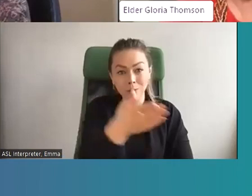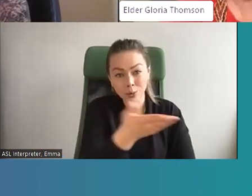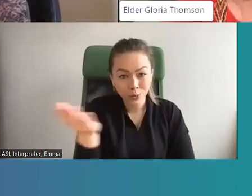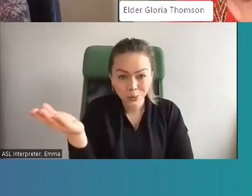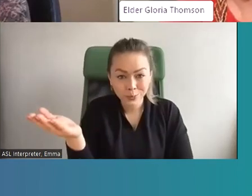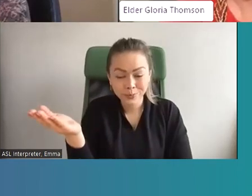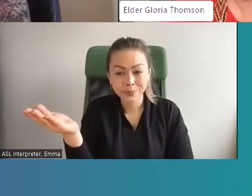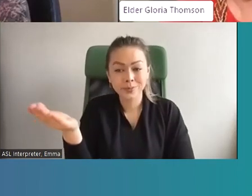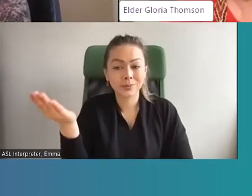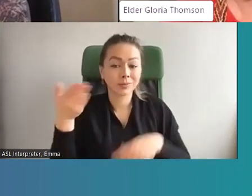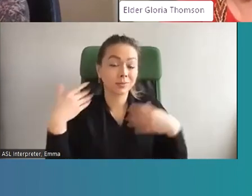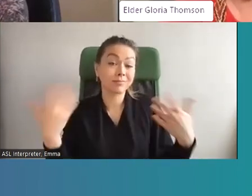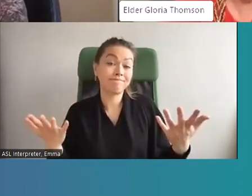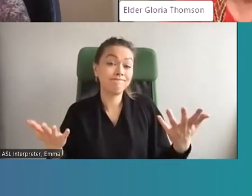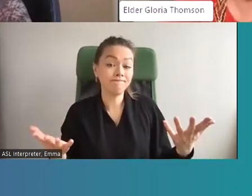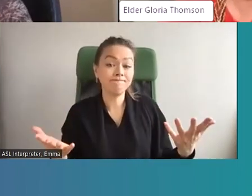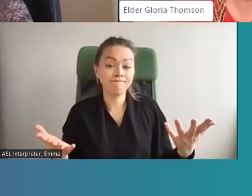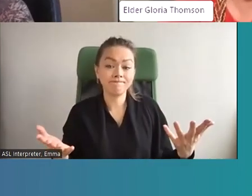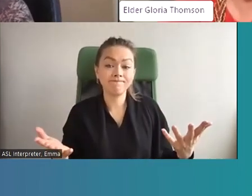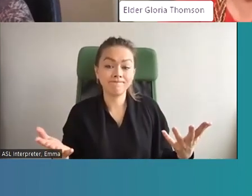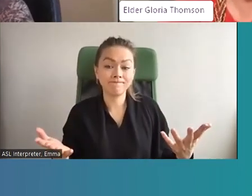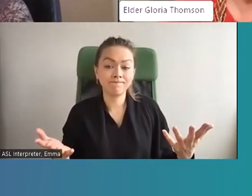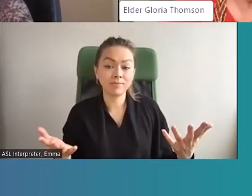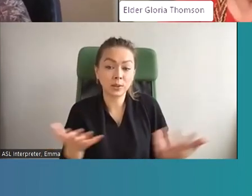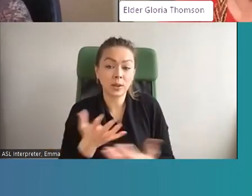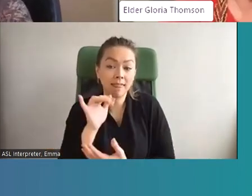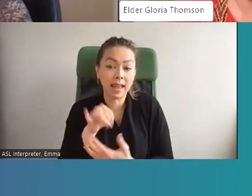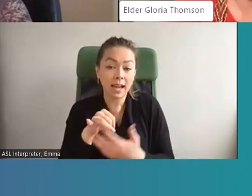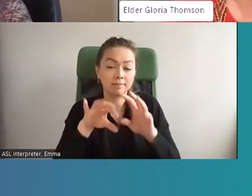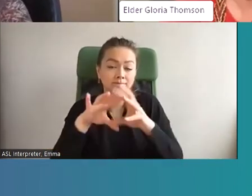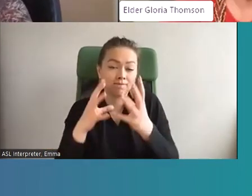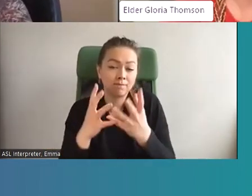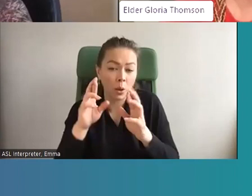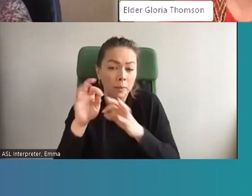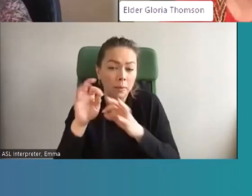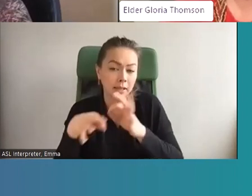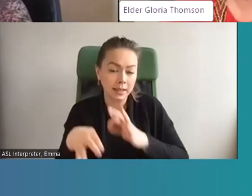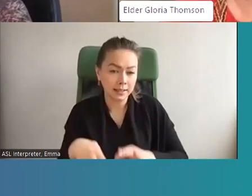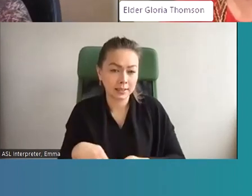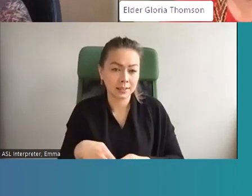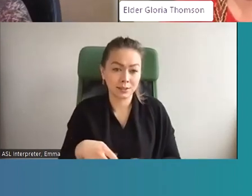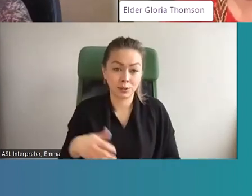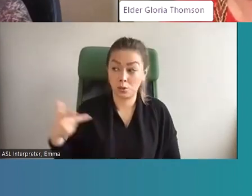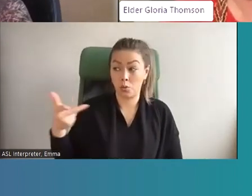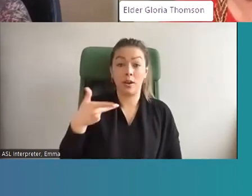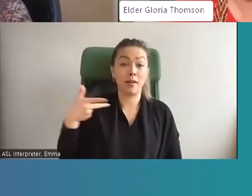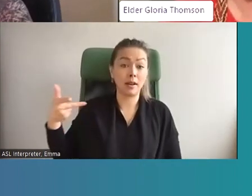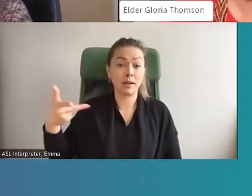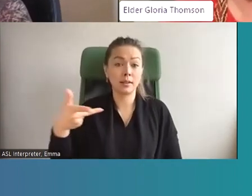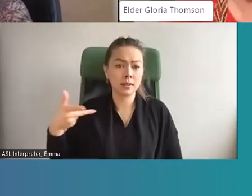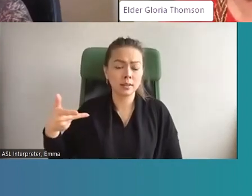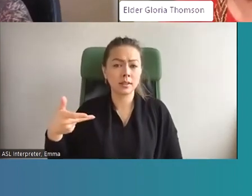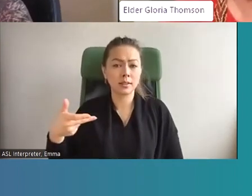that's really, I hope that explains it. Yes. The three of us come from such various